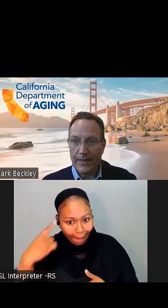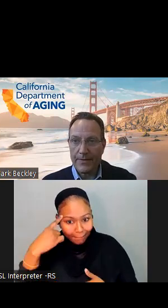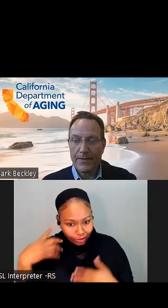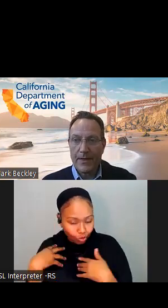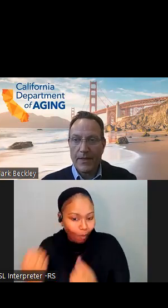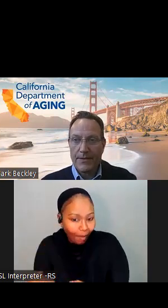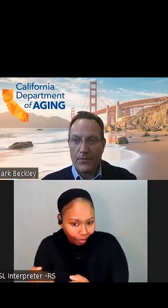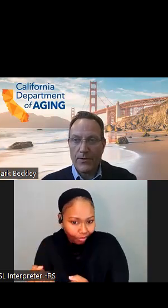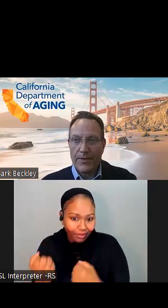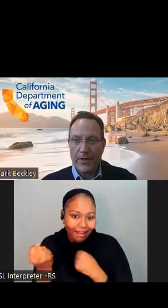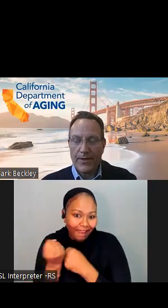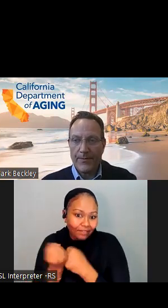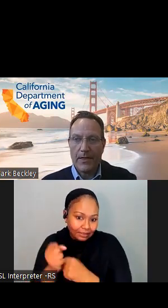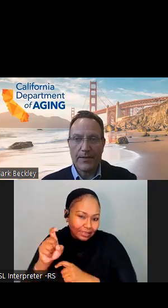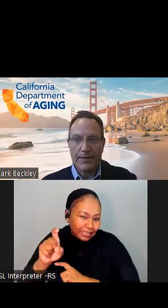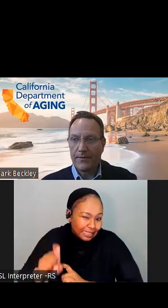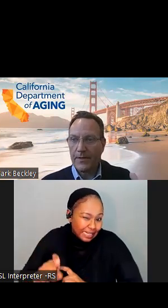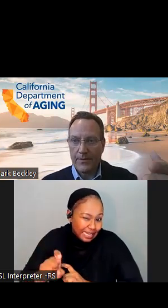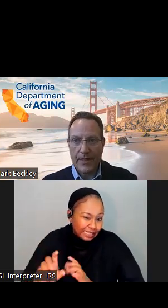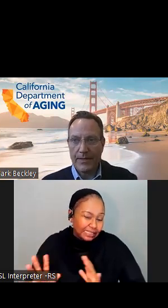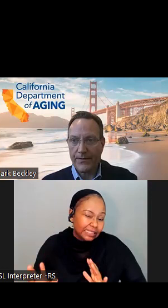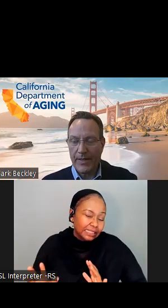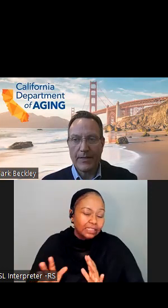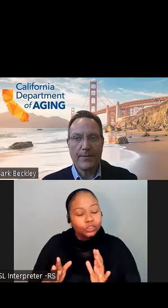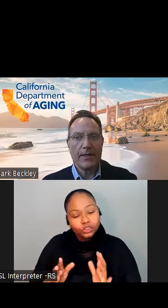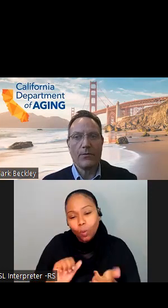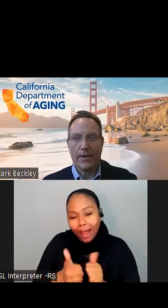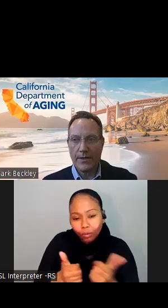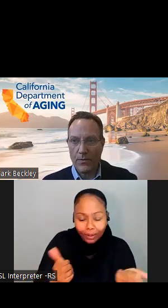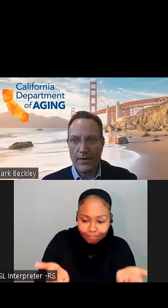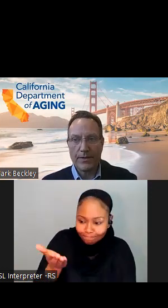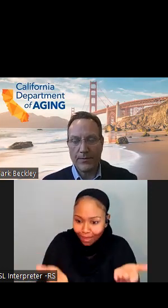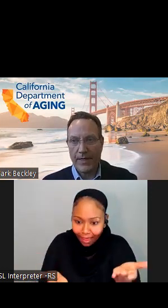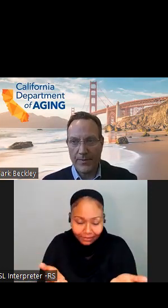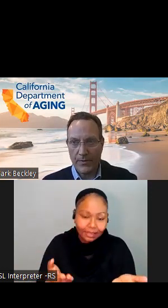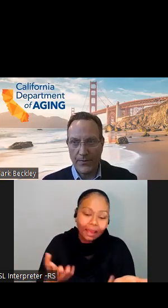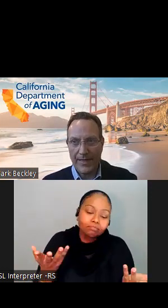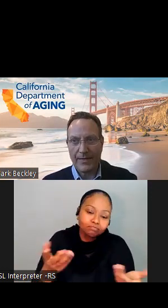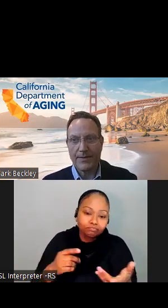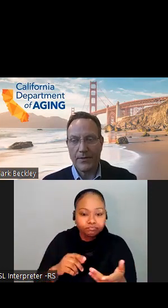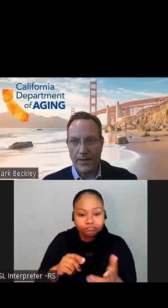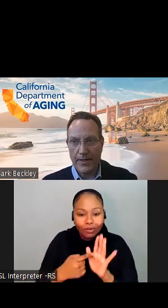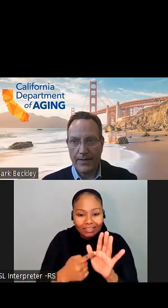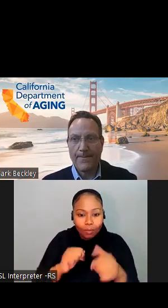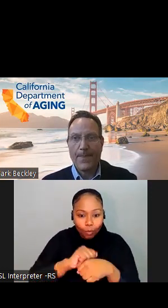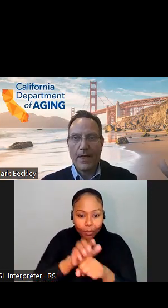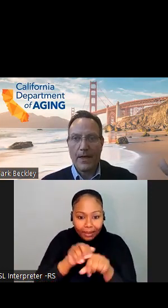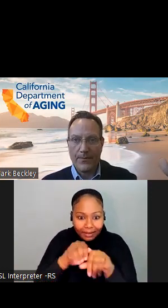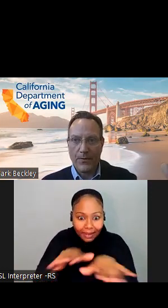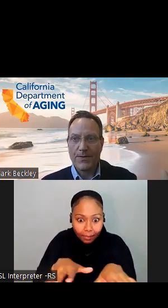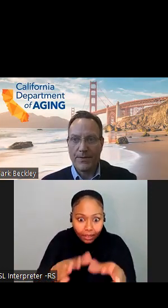advocacy needs. So where do we strike that balance? In the case of a pandemic, where you want to protect people from getting sick or